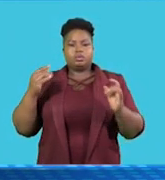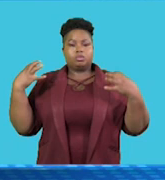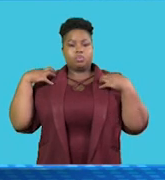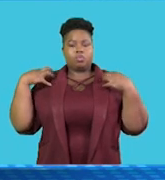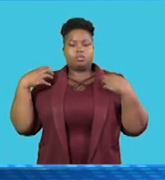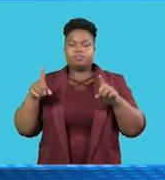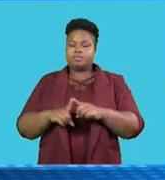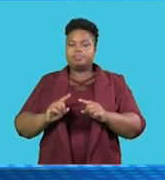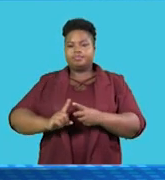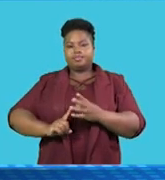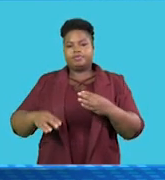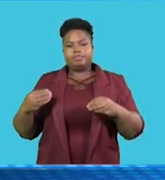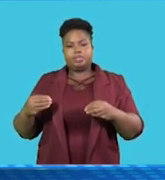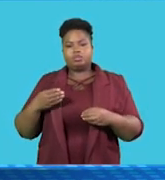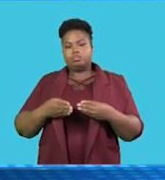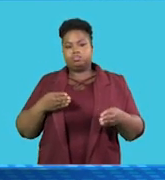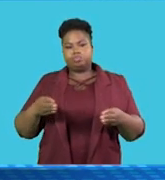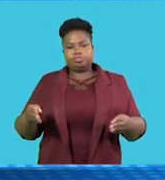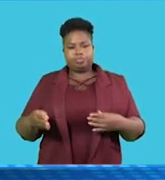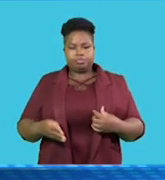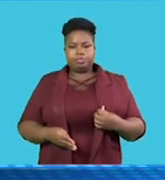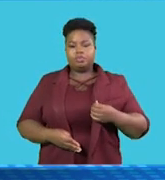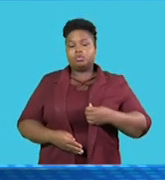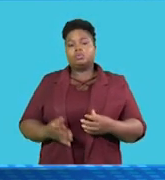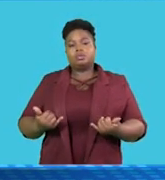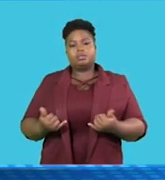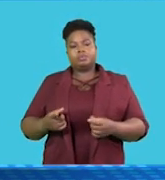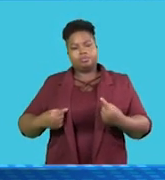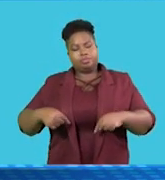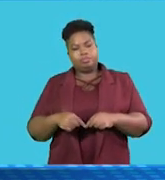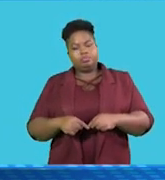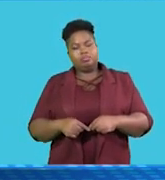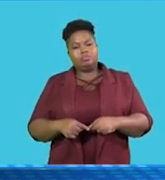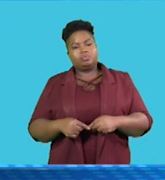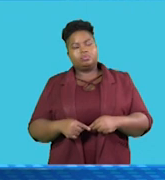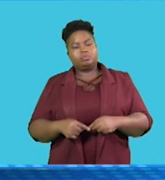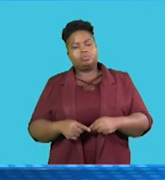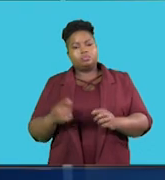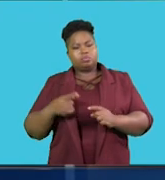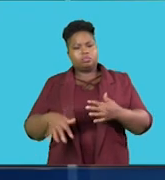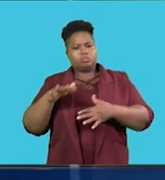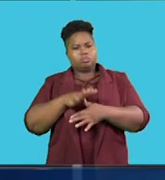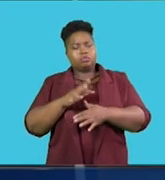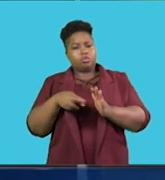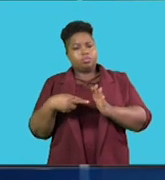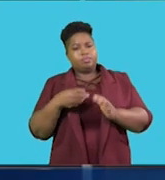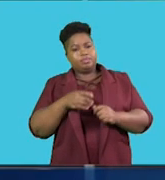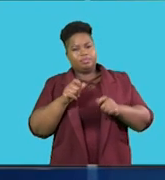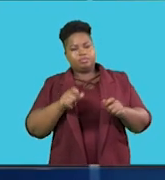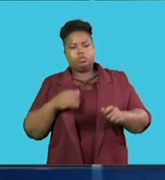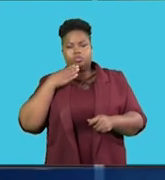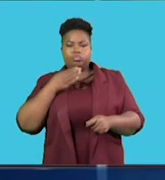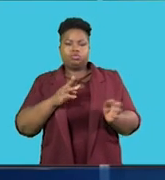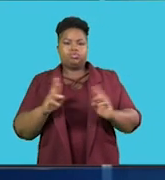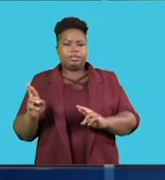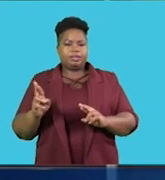as businesses operating in this vicinity. So our operational plan is in place and all critical role players are ready to